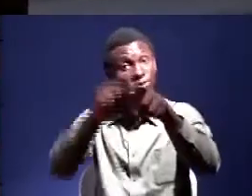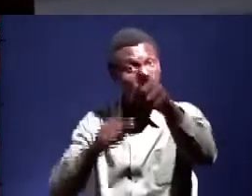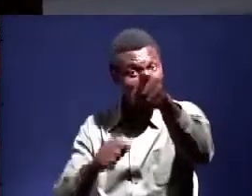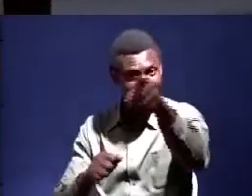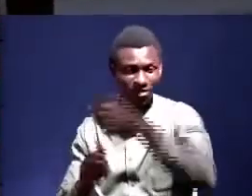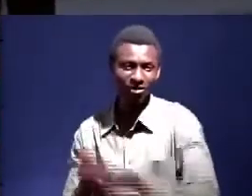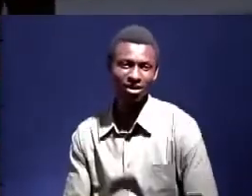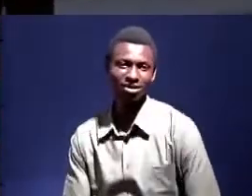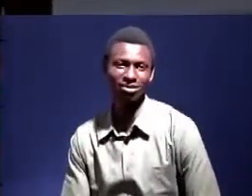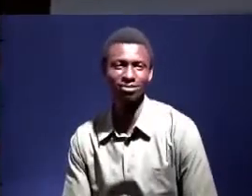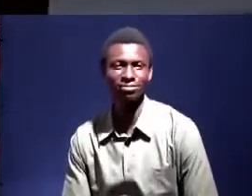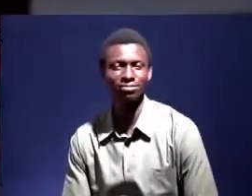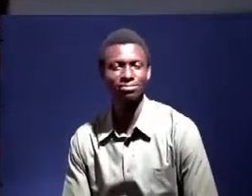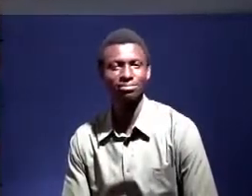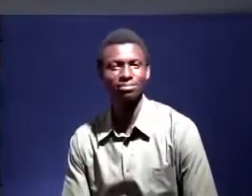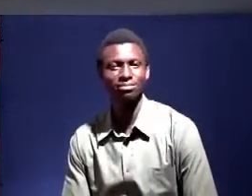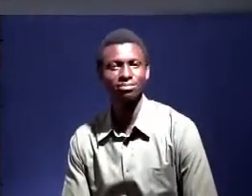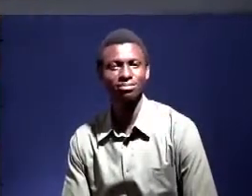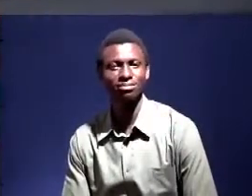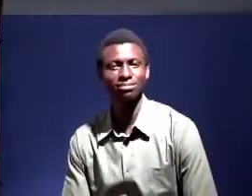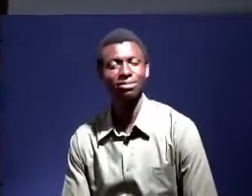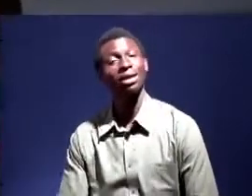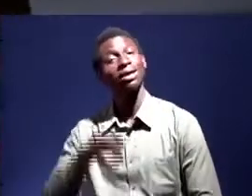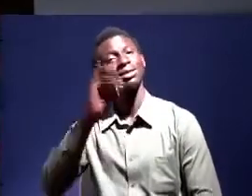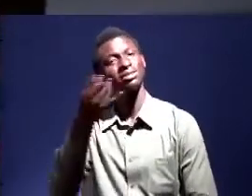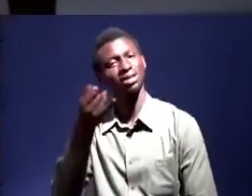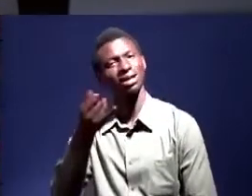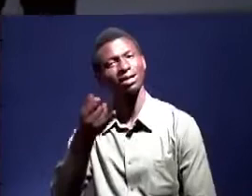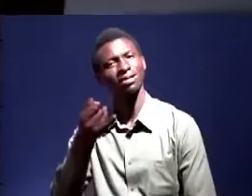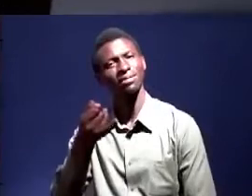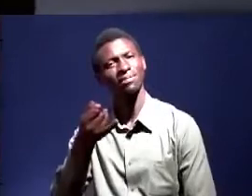Should a person ever be rebaptized?